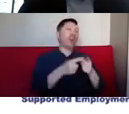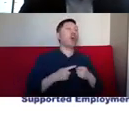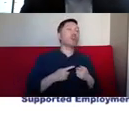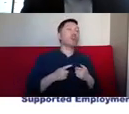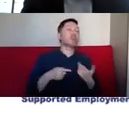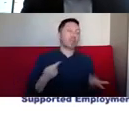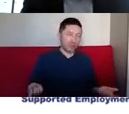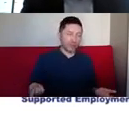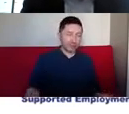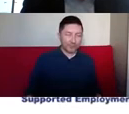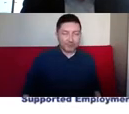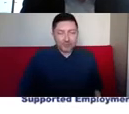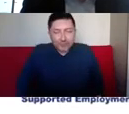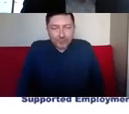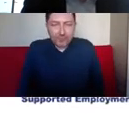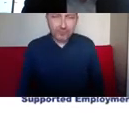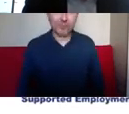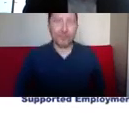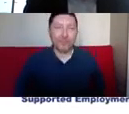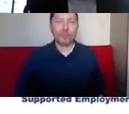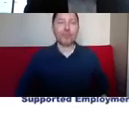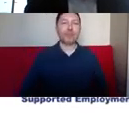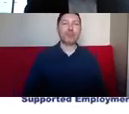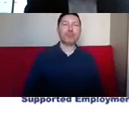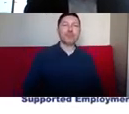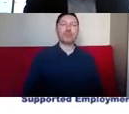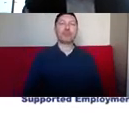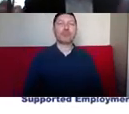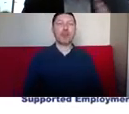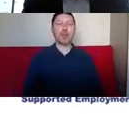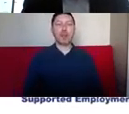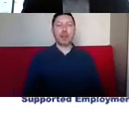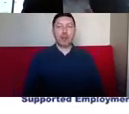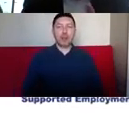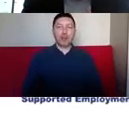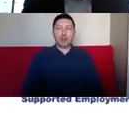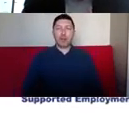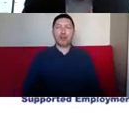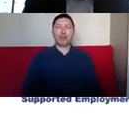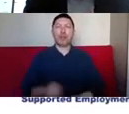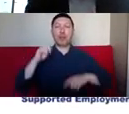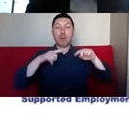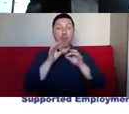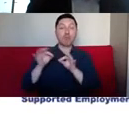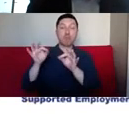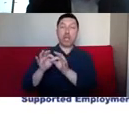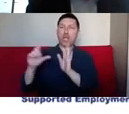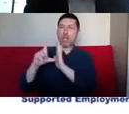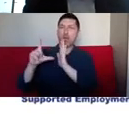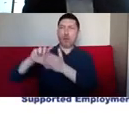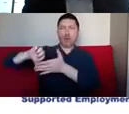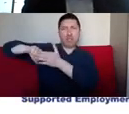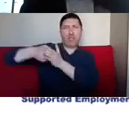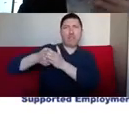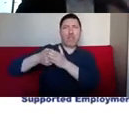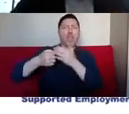have countries where specific laws referring to supported employment are in place, such as France since 2016.